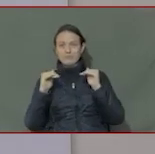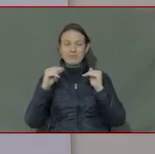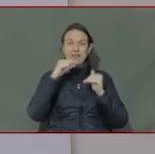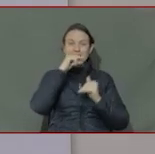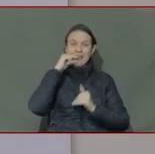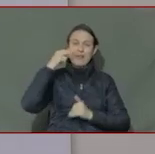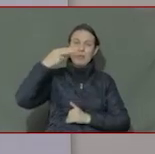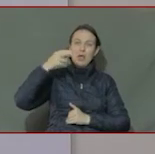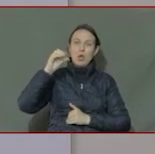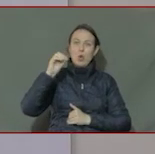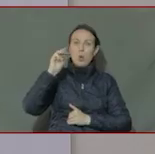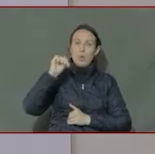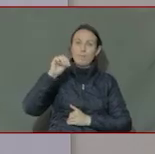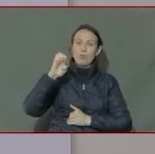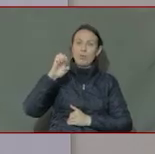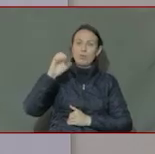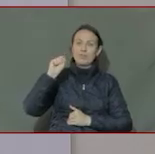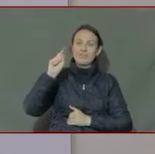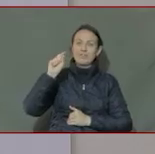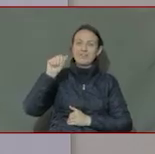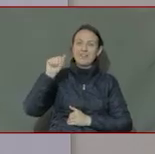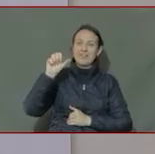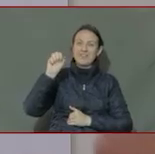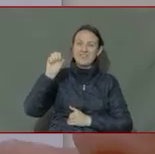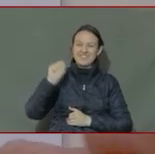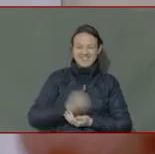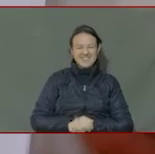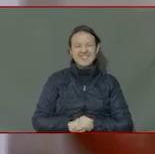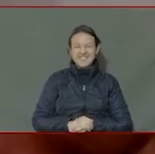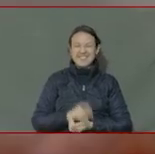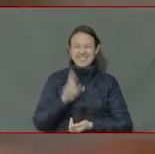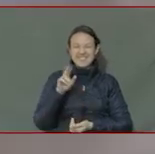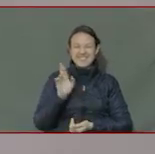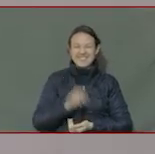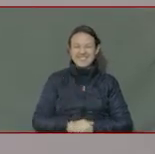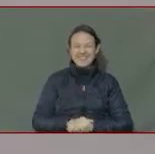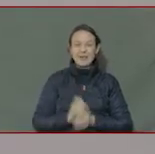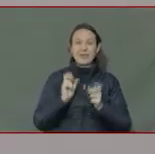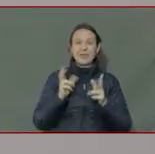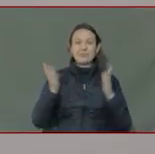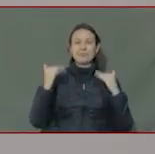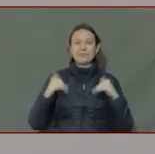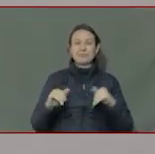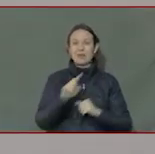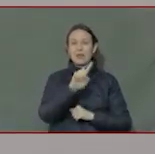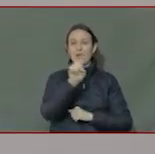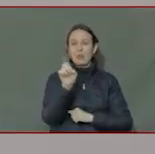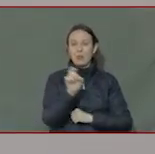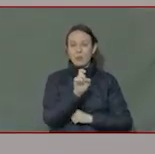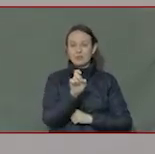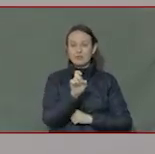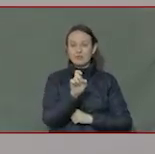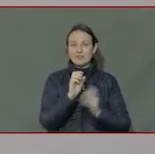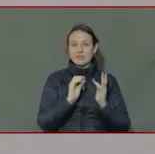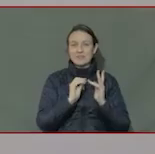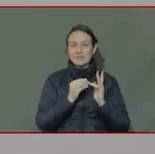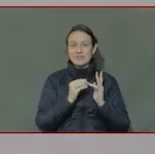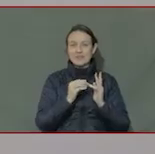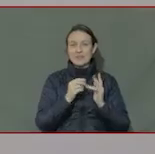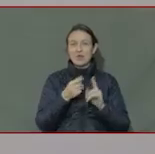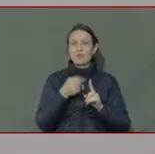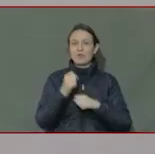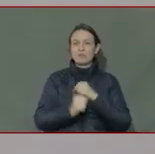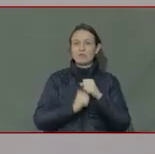homeostasis. All right, so there we have it. Now, let's go to another question which I saw in 2018.